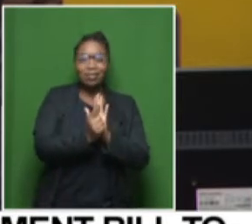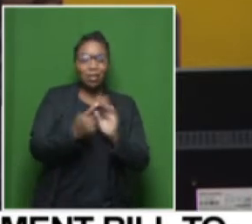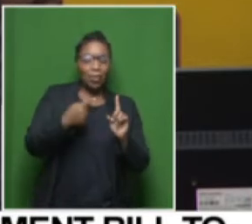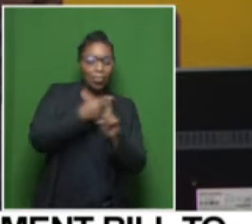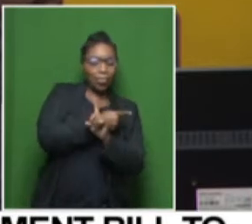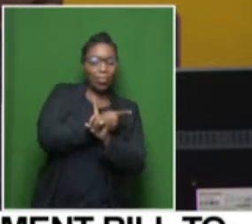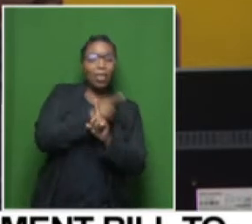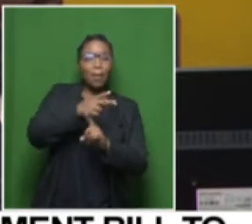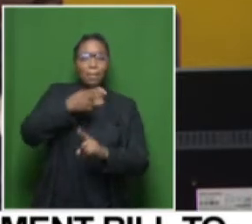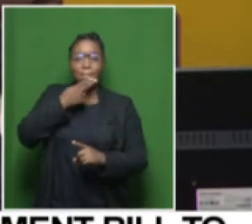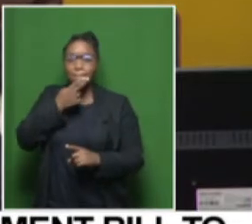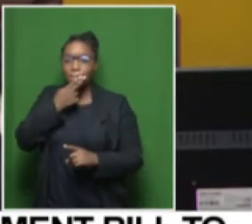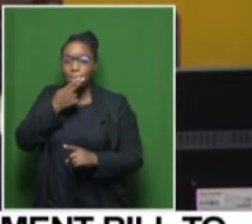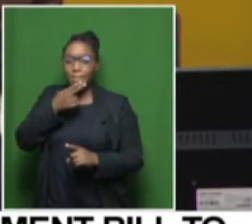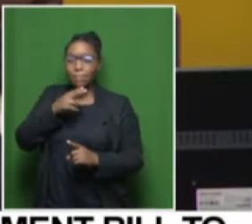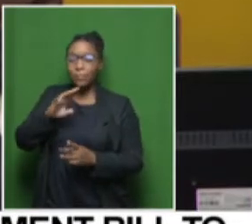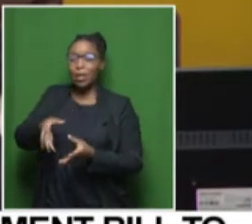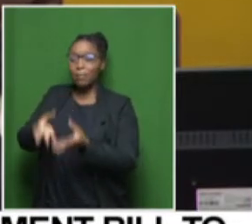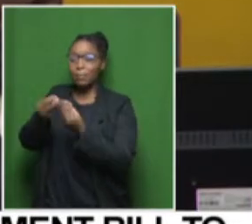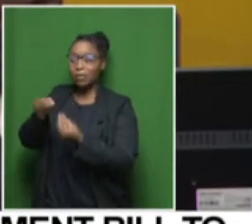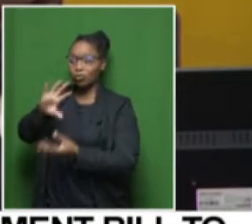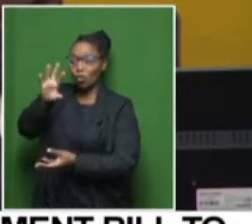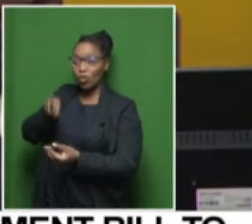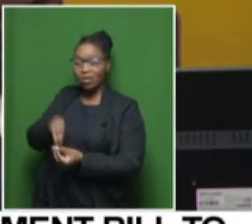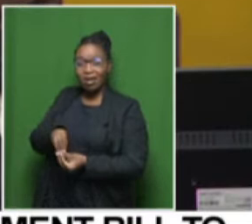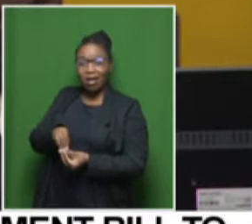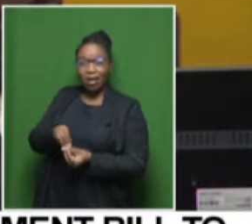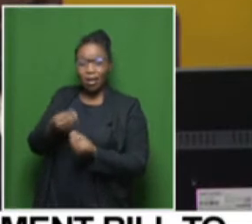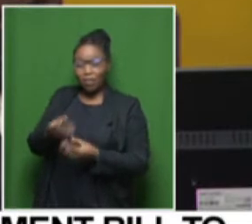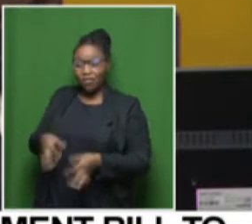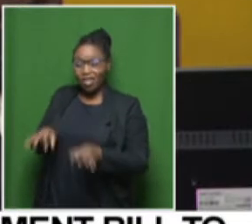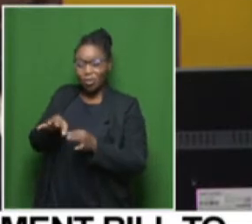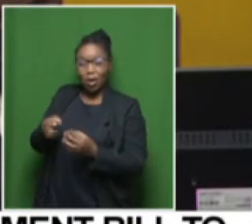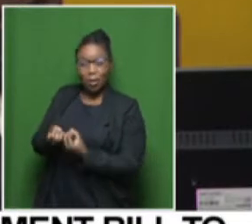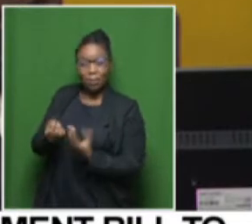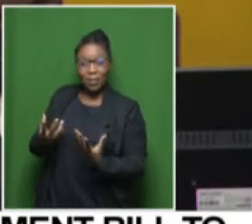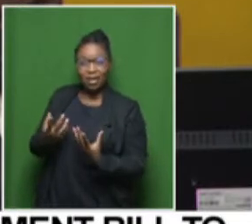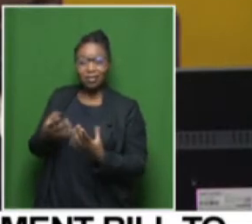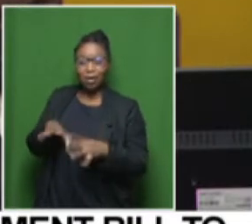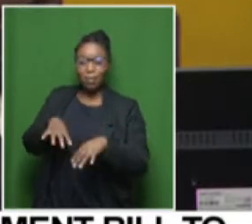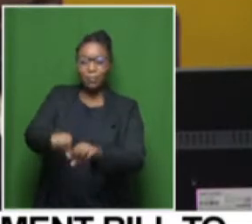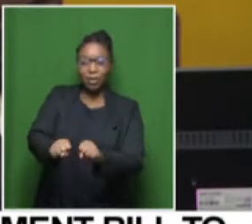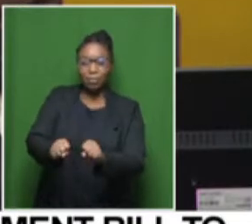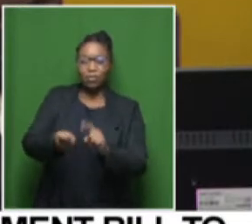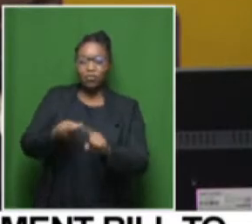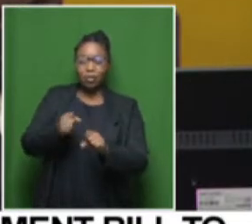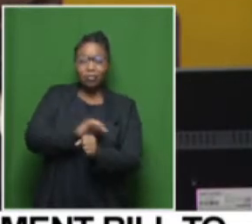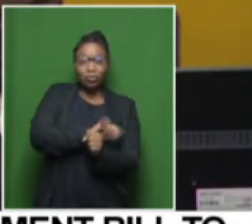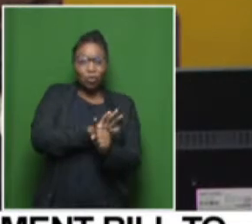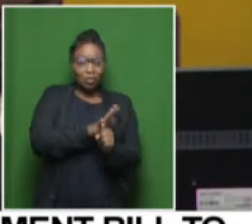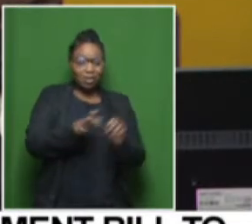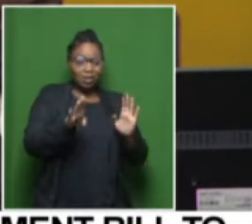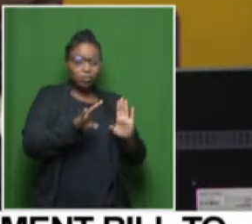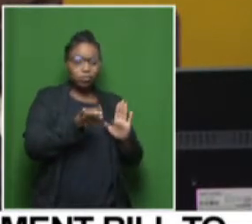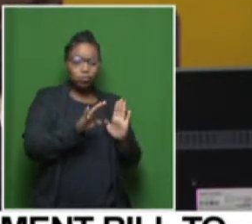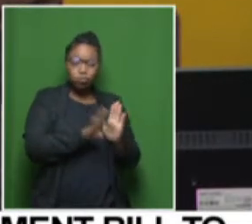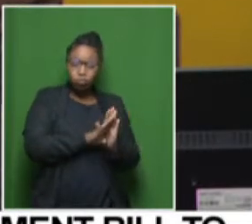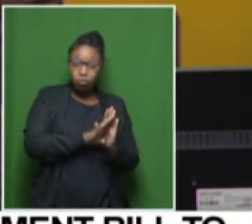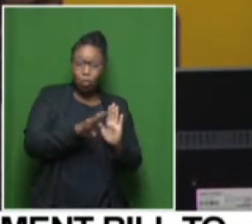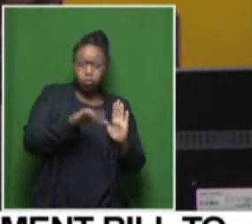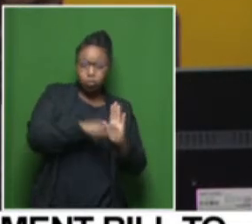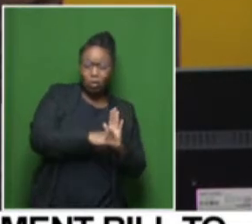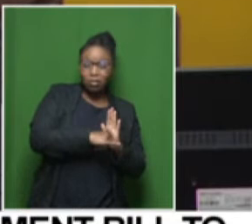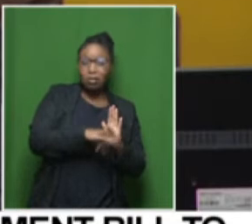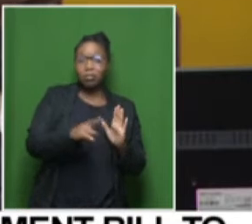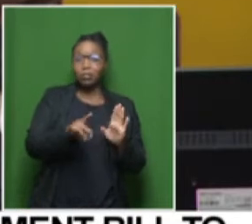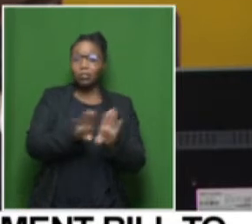the total of value of illicit tobacco seized during the pandemic to over 350 million.